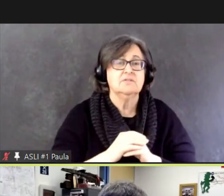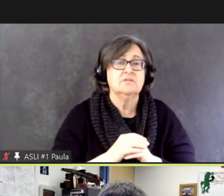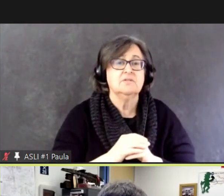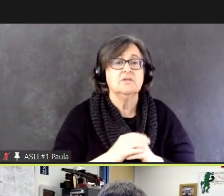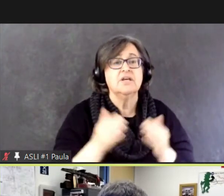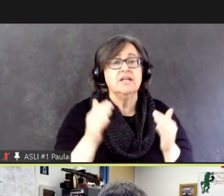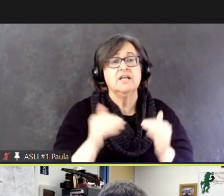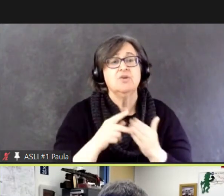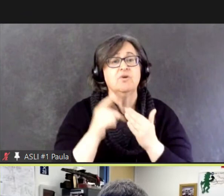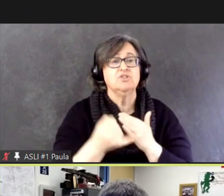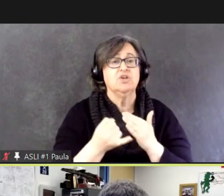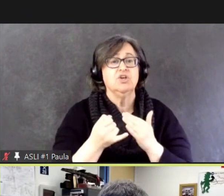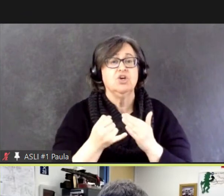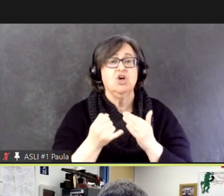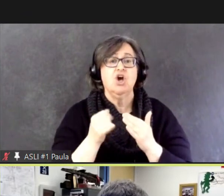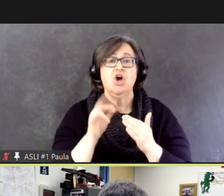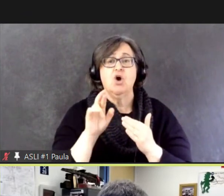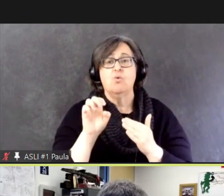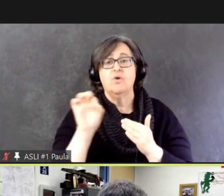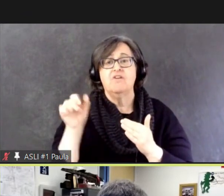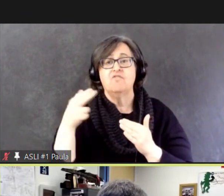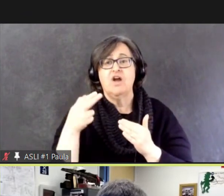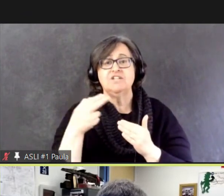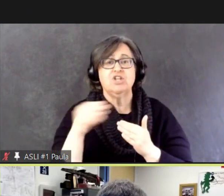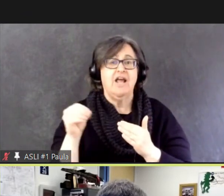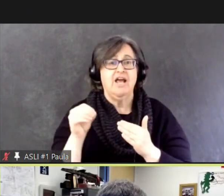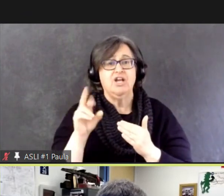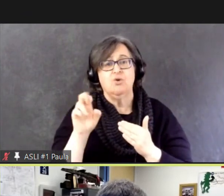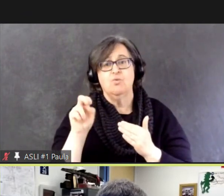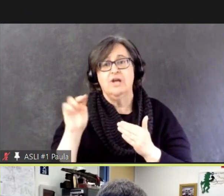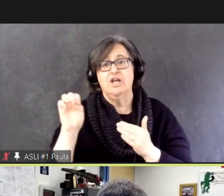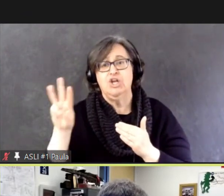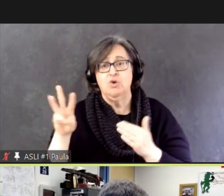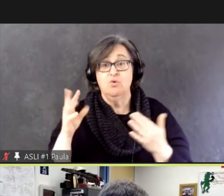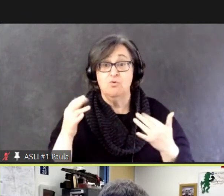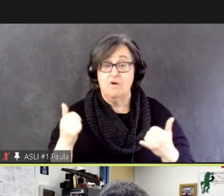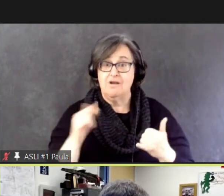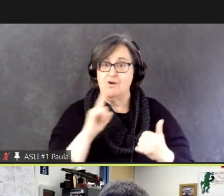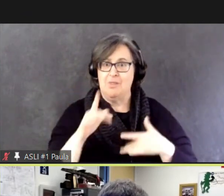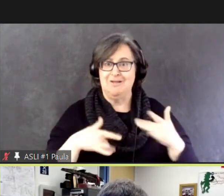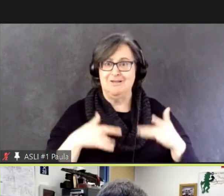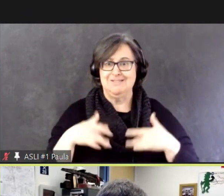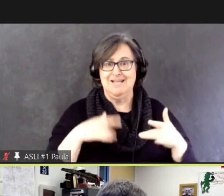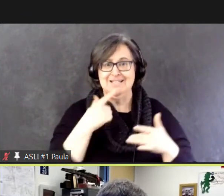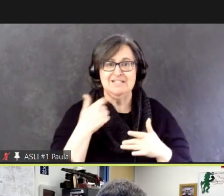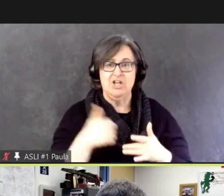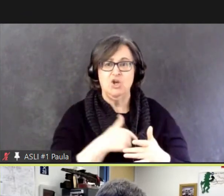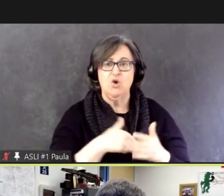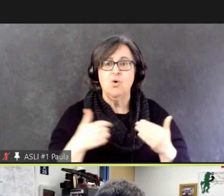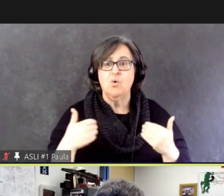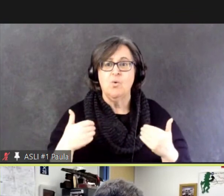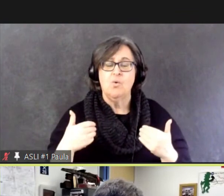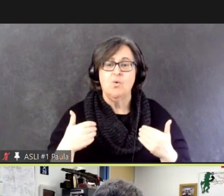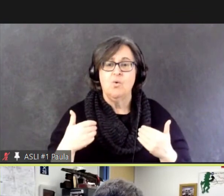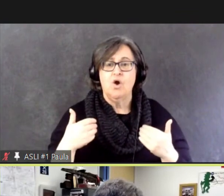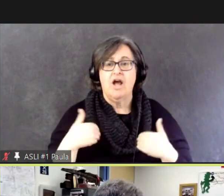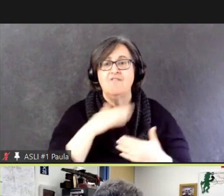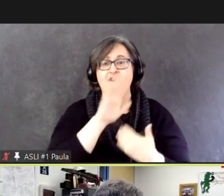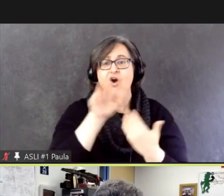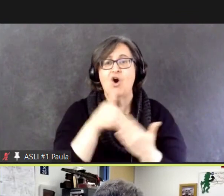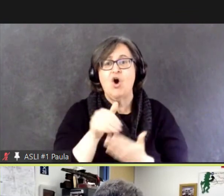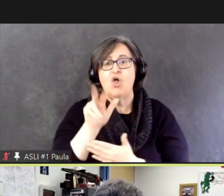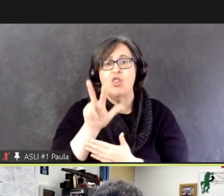Our next project is our Refresh and Renewed program. I'm really excited to say that at this point in the program, we have all